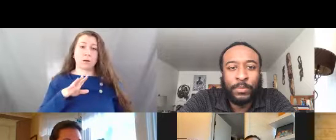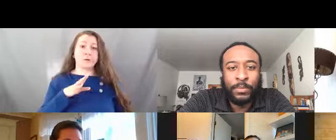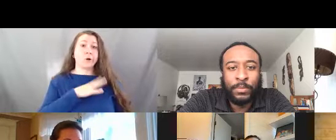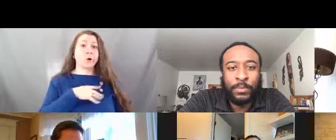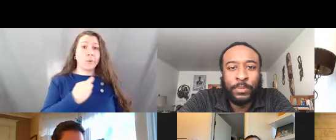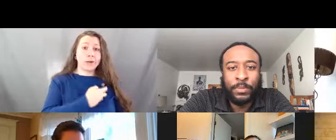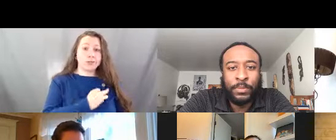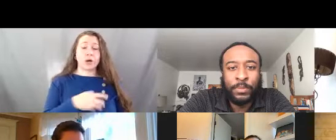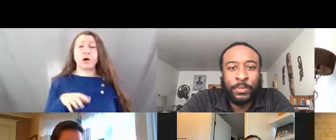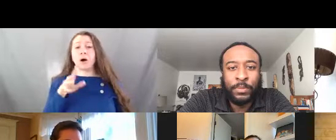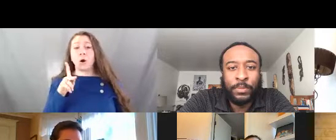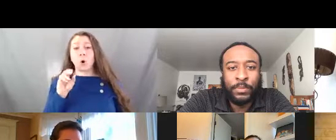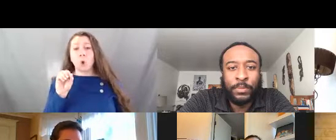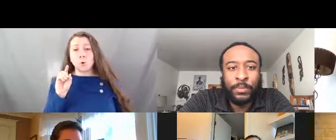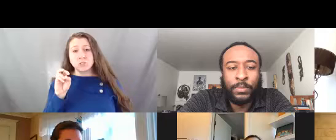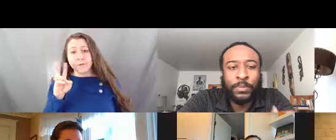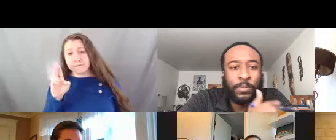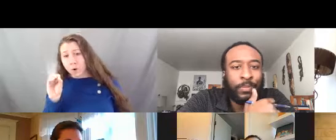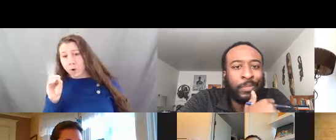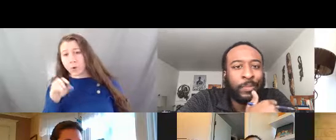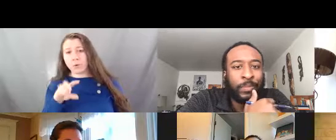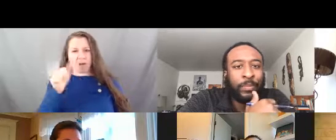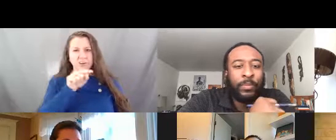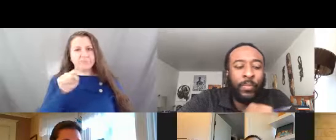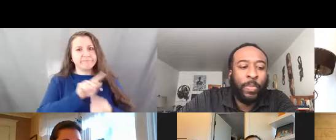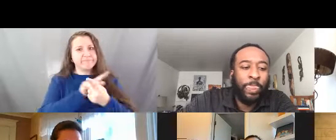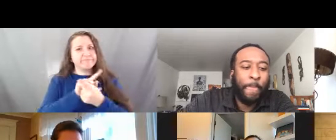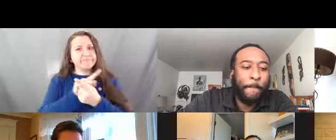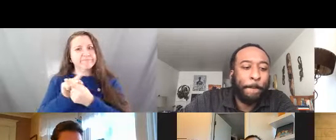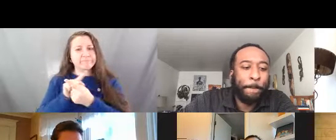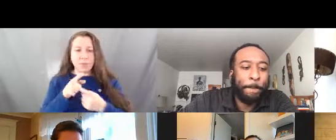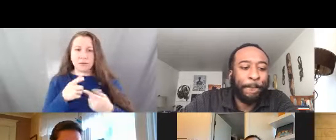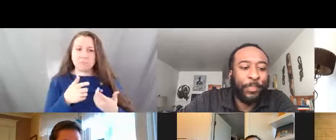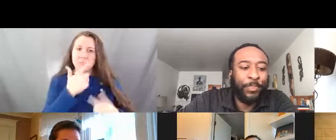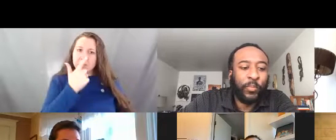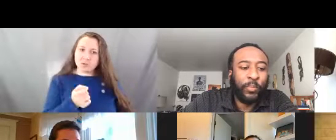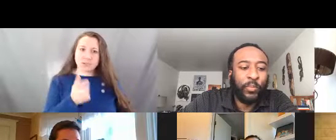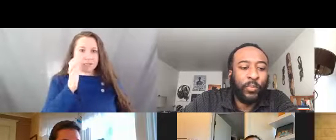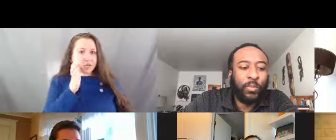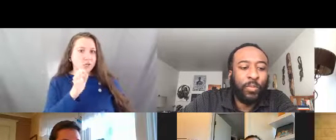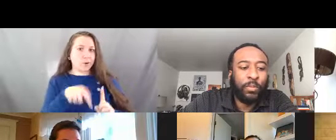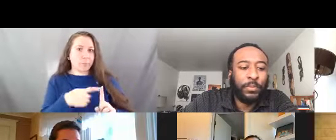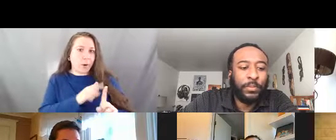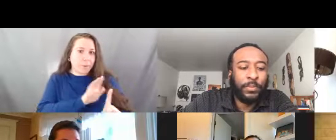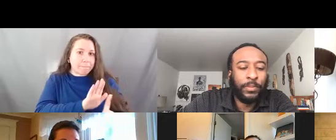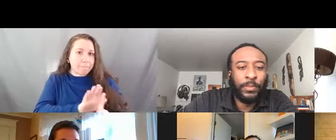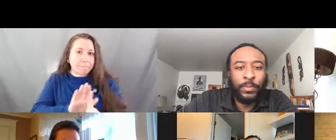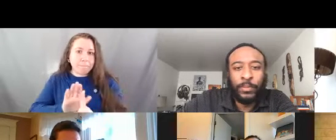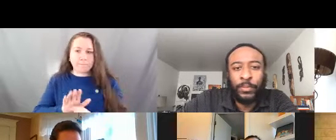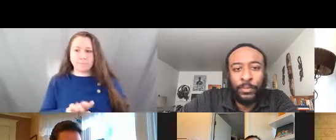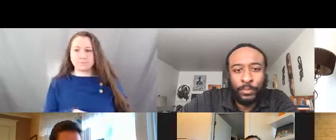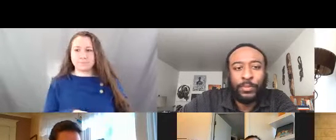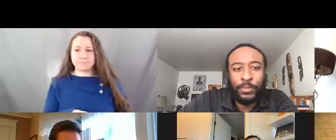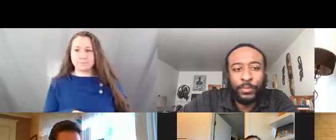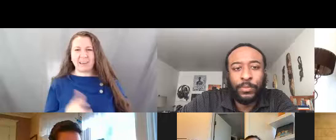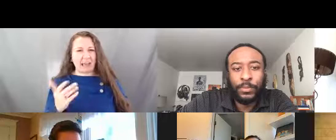people. And it was just interesting to meet them and just understand what they are about. And like, it was not shocking or